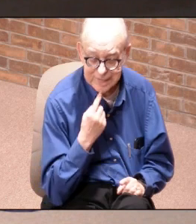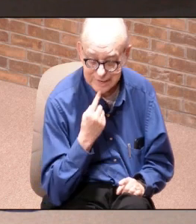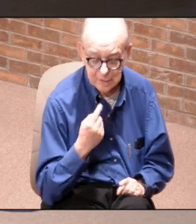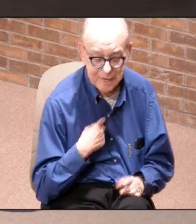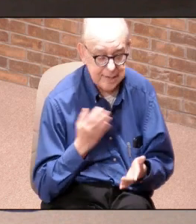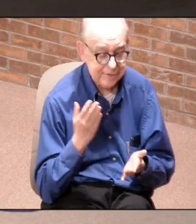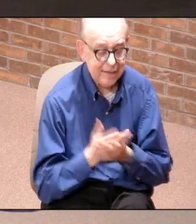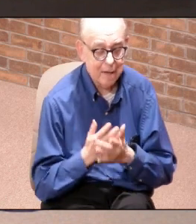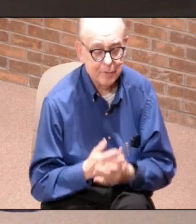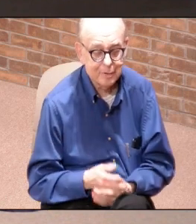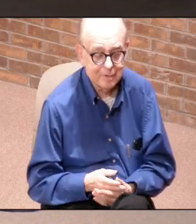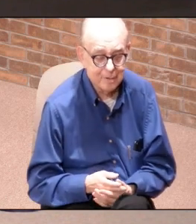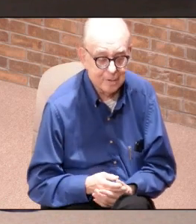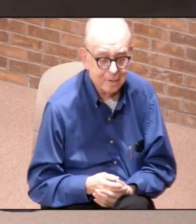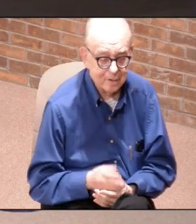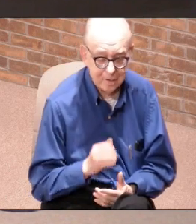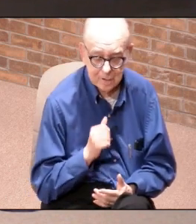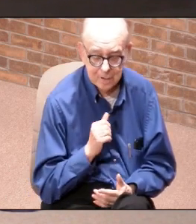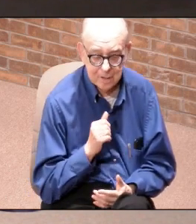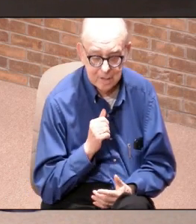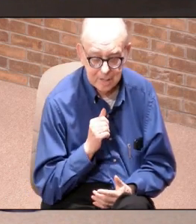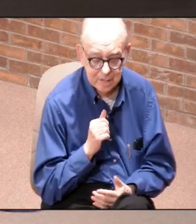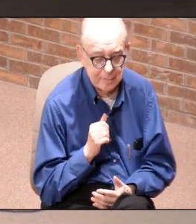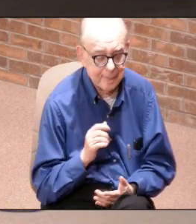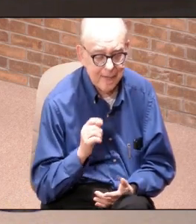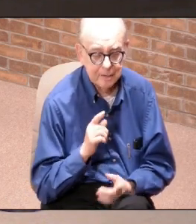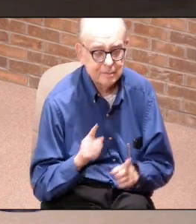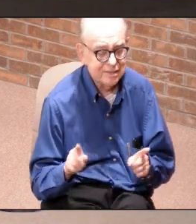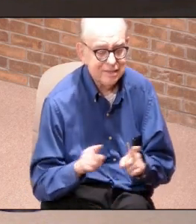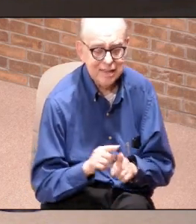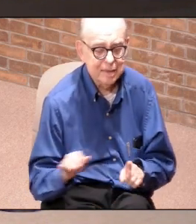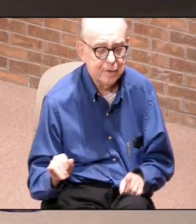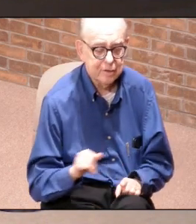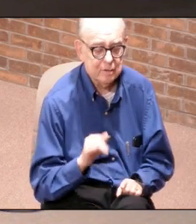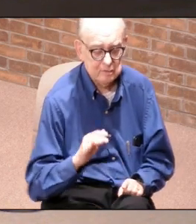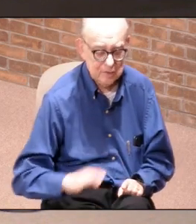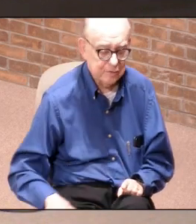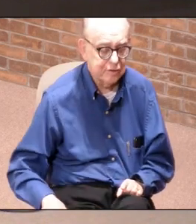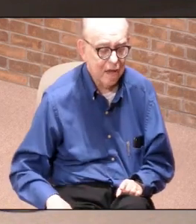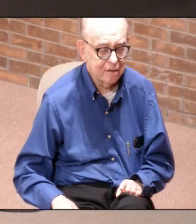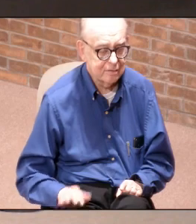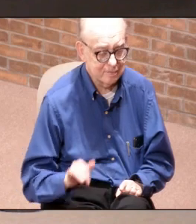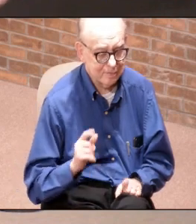stop. Isn't that like a little child?